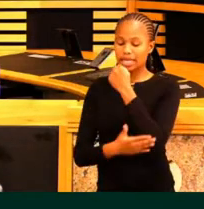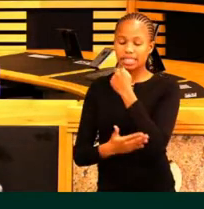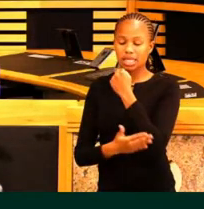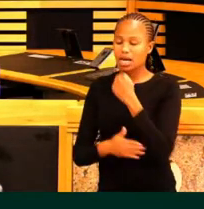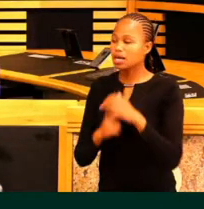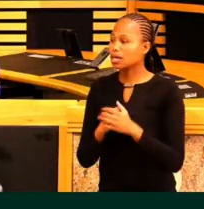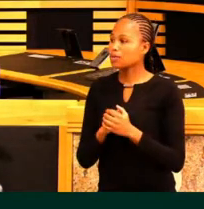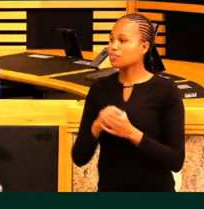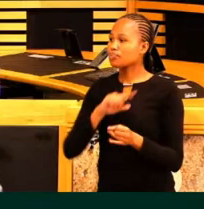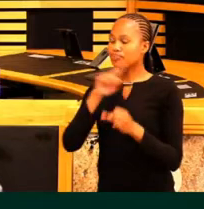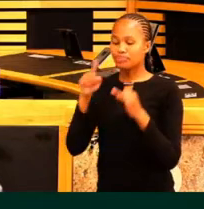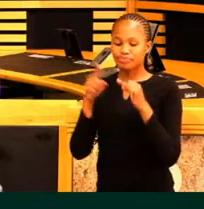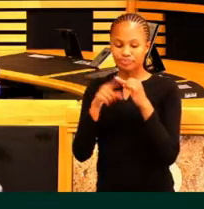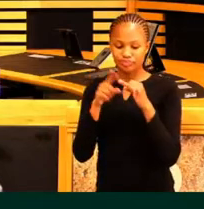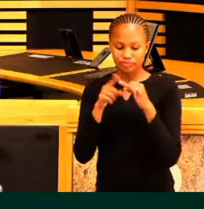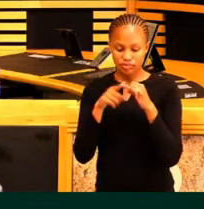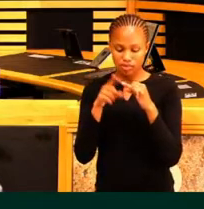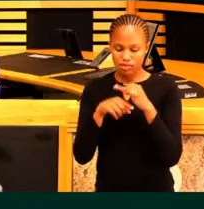two